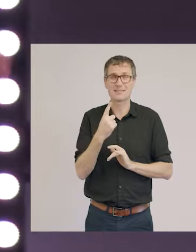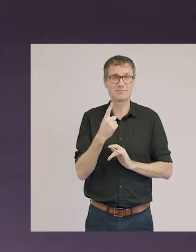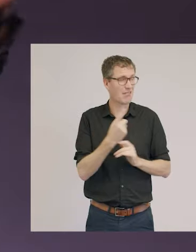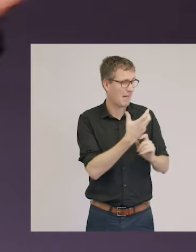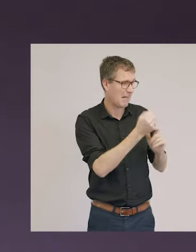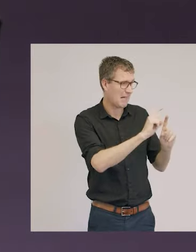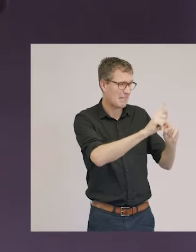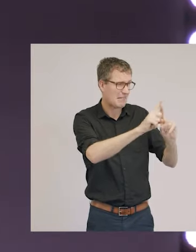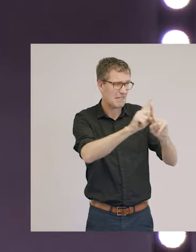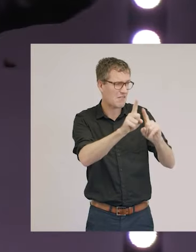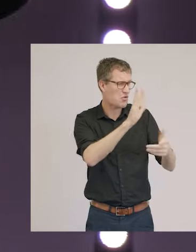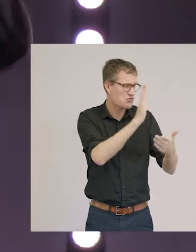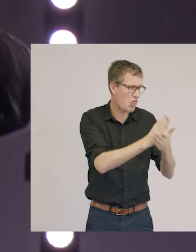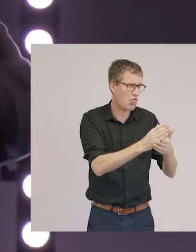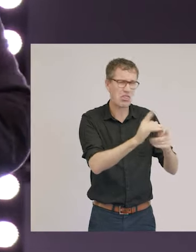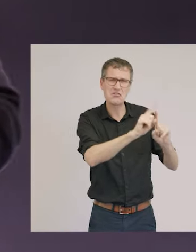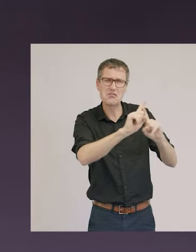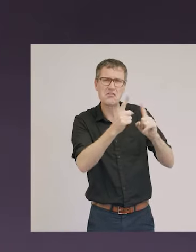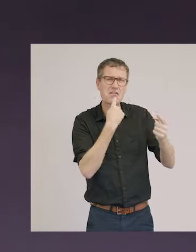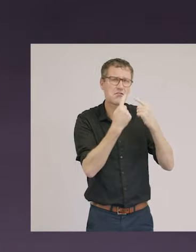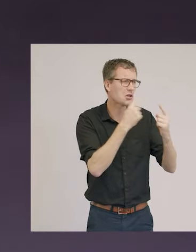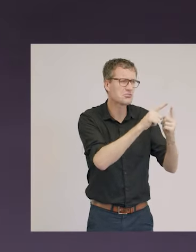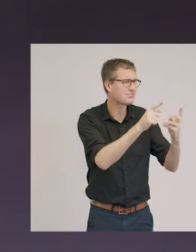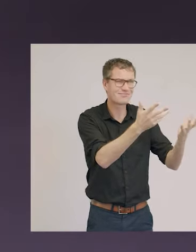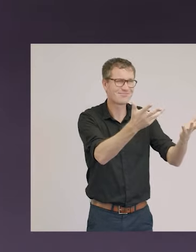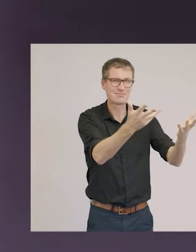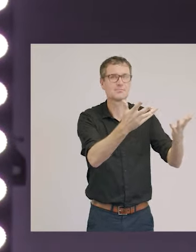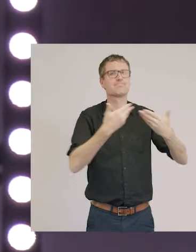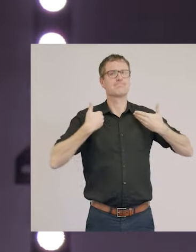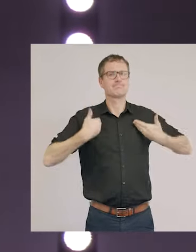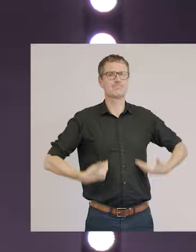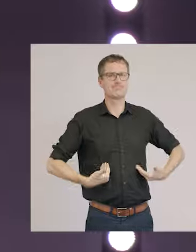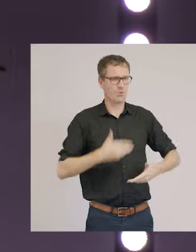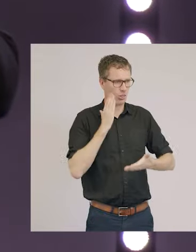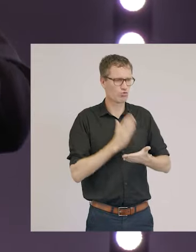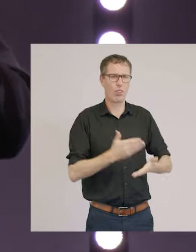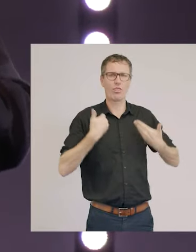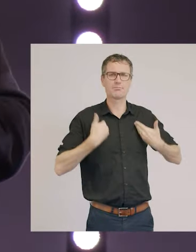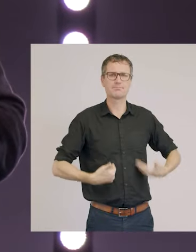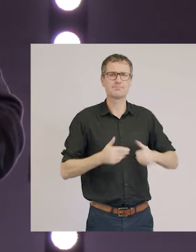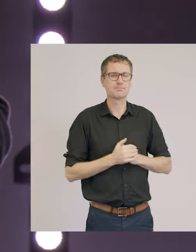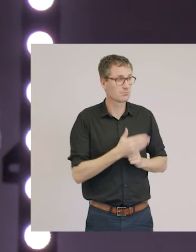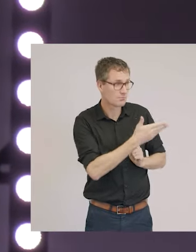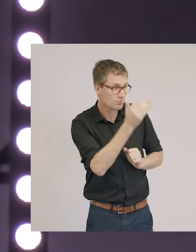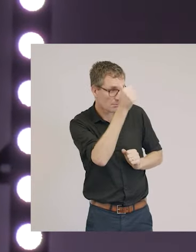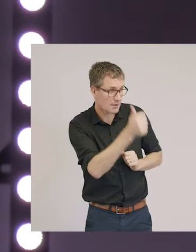saying there is no other way. Of all the ways, I'm the way. Of all the different truths out there, I'm the truth.